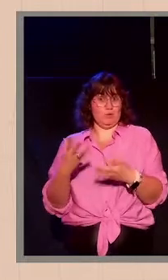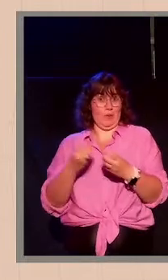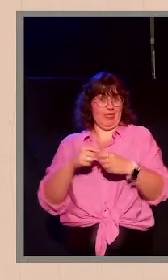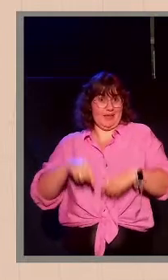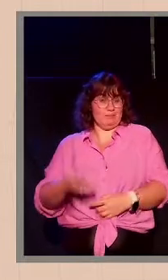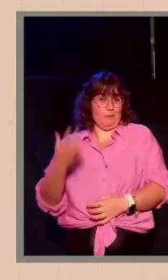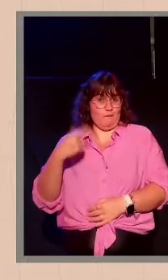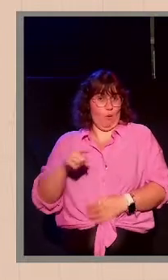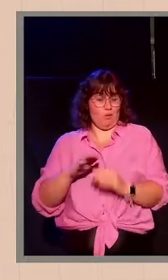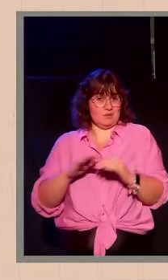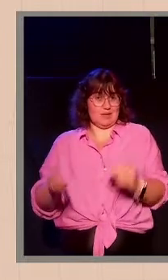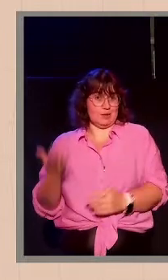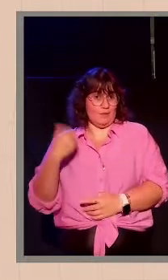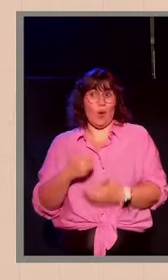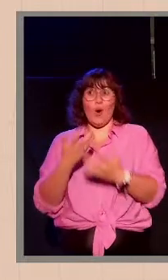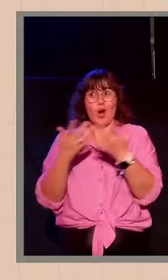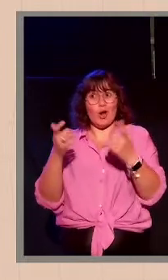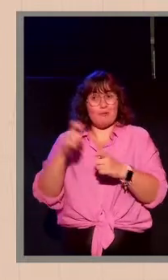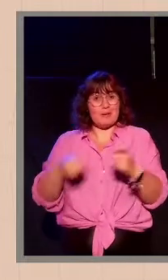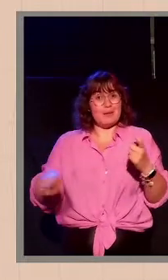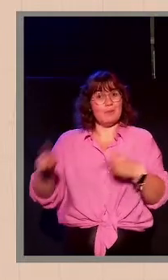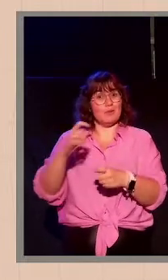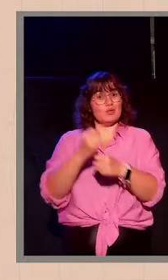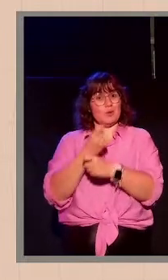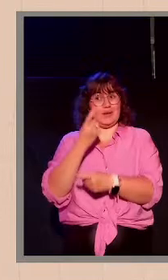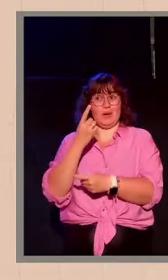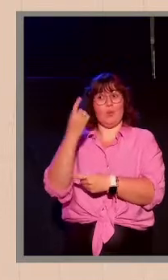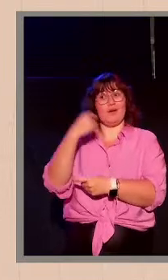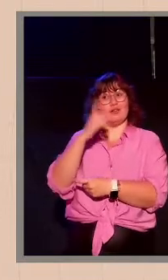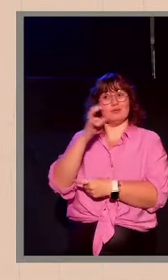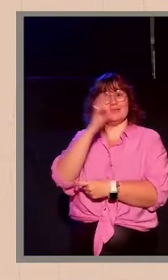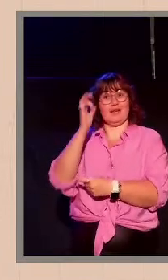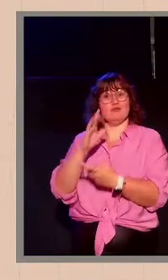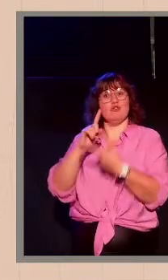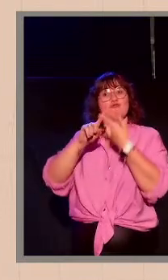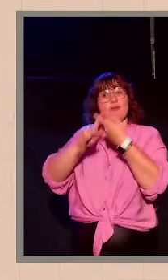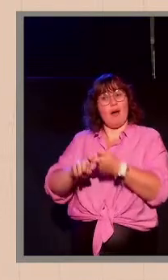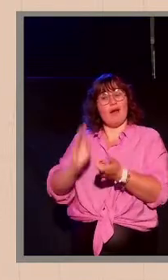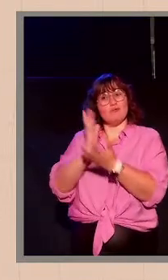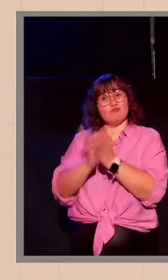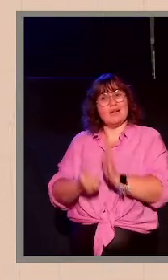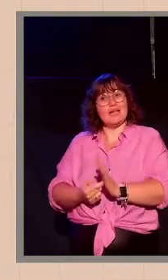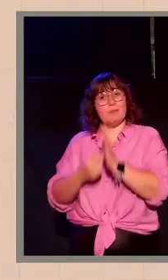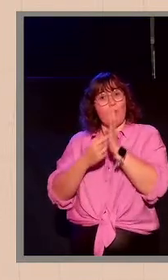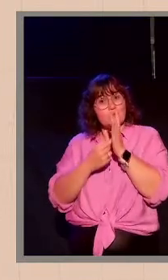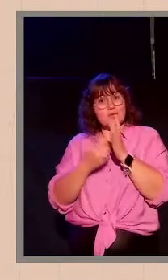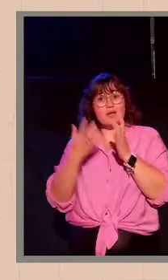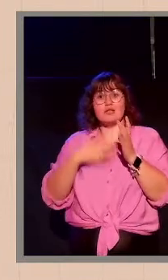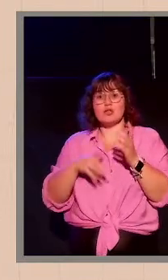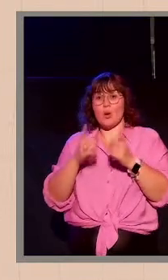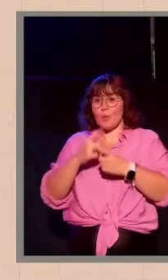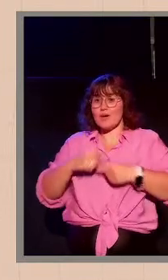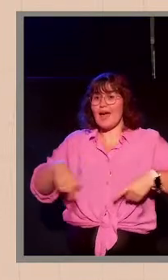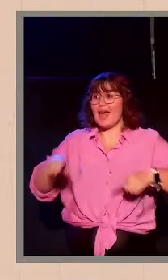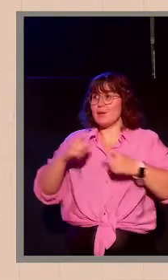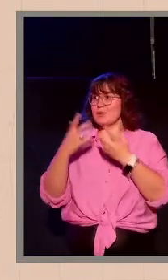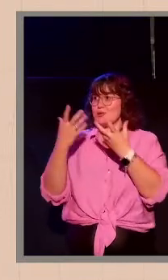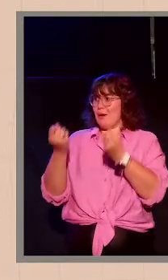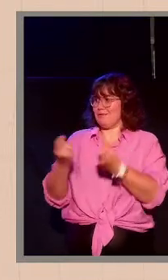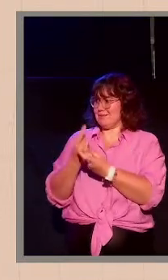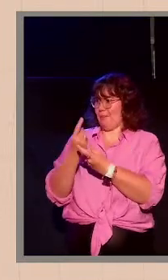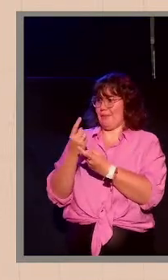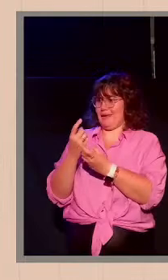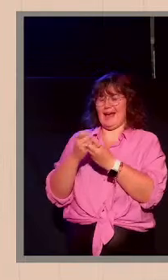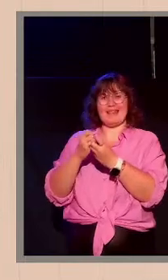now. Making it 100% reliable on stage is kind of important. Obviously, I don't want anyone to suddenly have things dropping